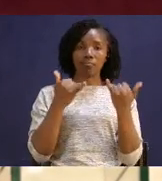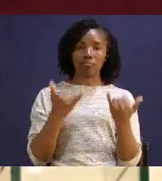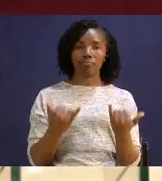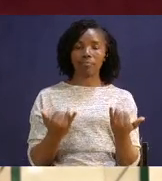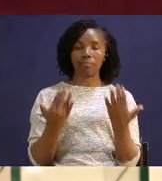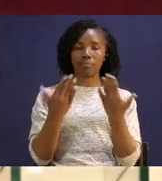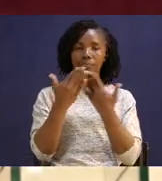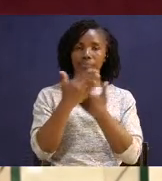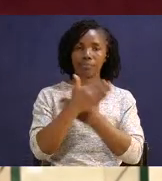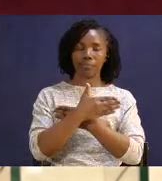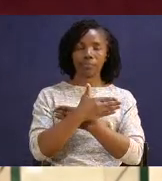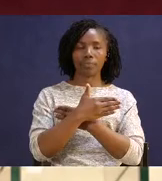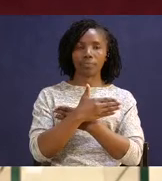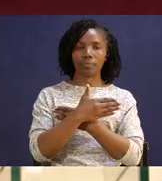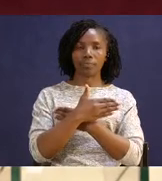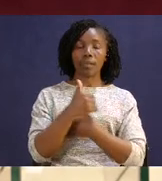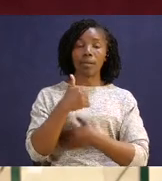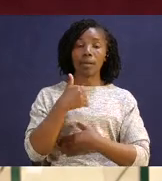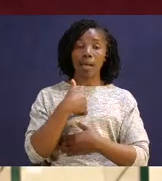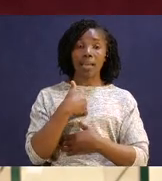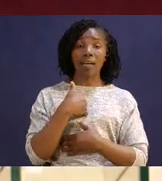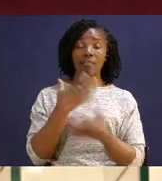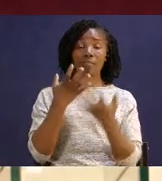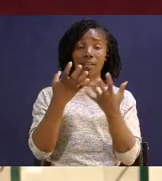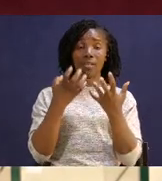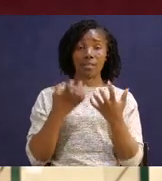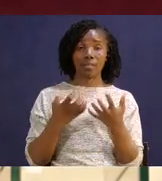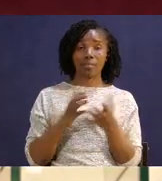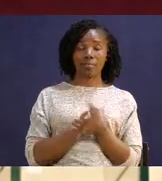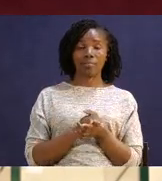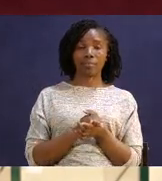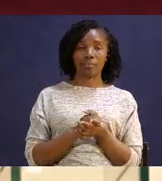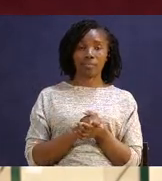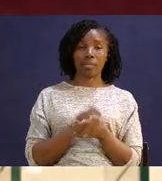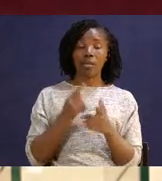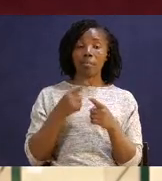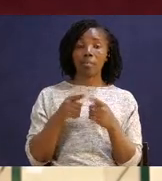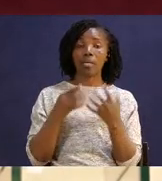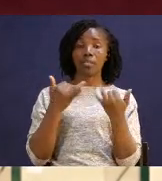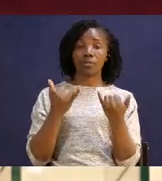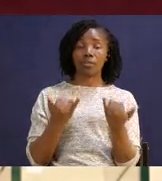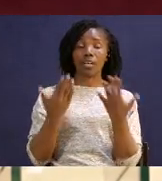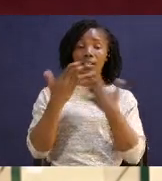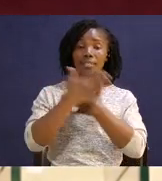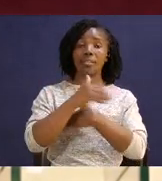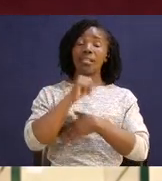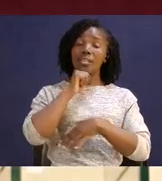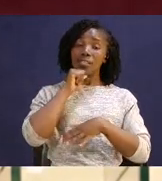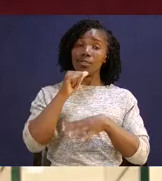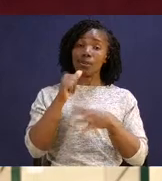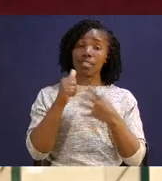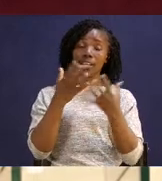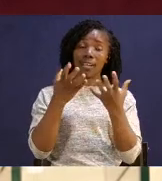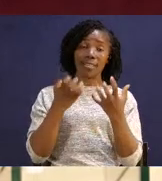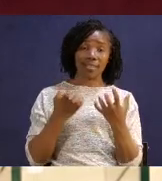tonight, I have a need. But tonight it is no longer a need.